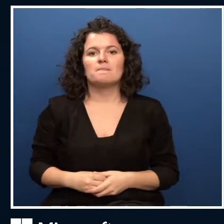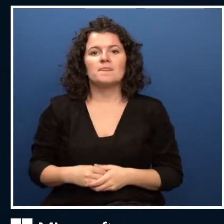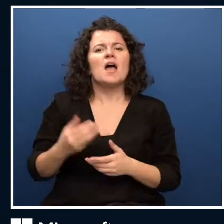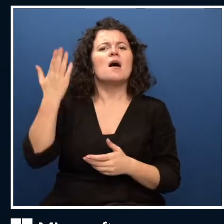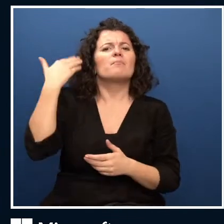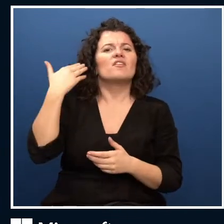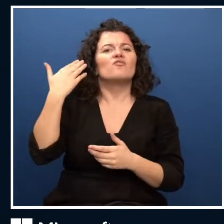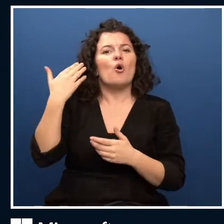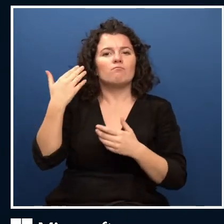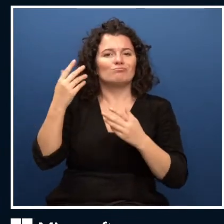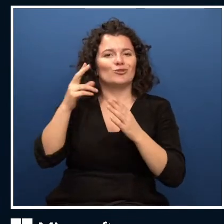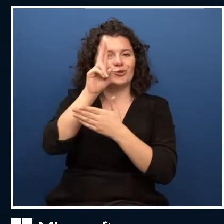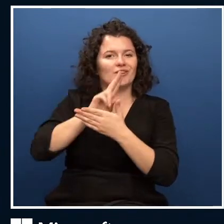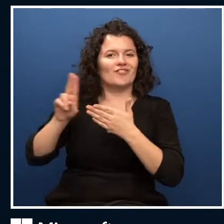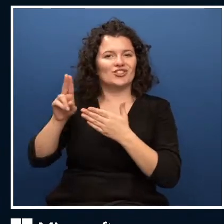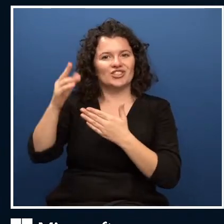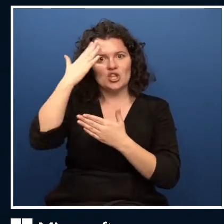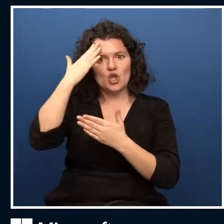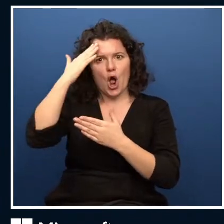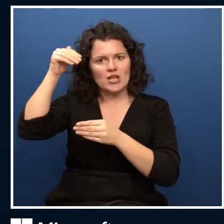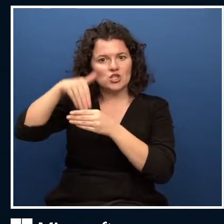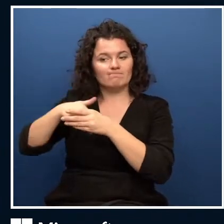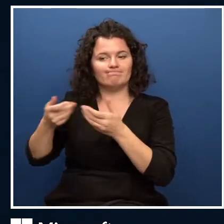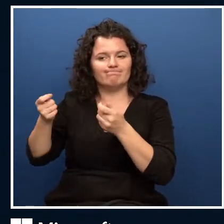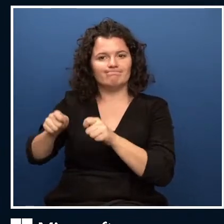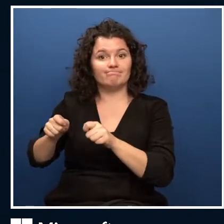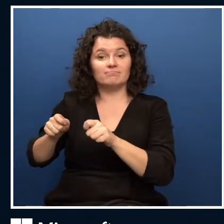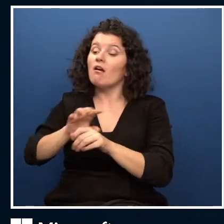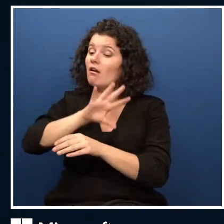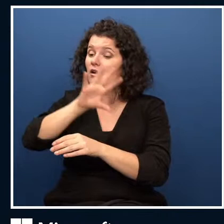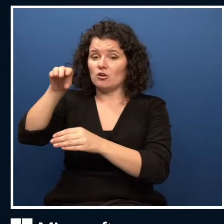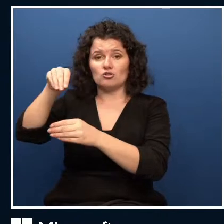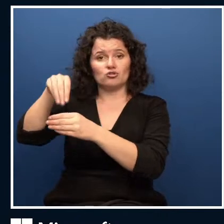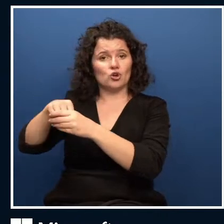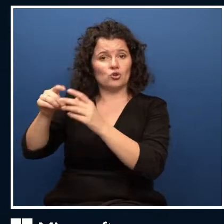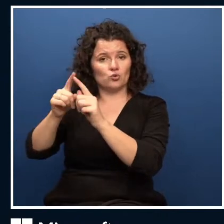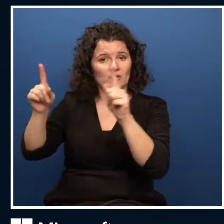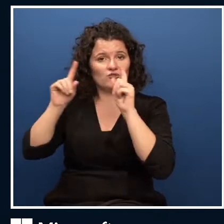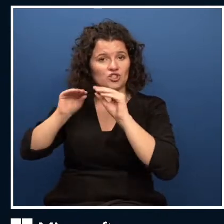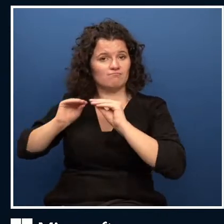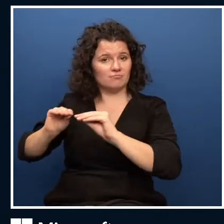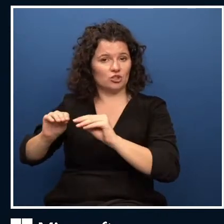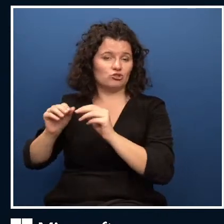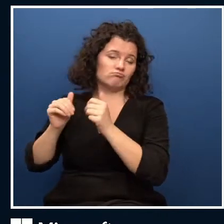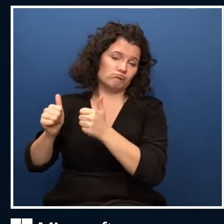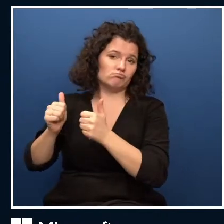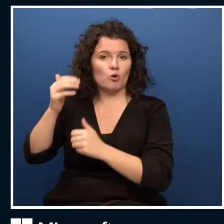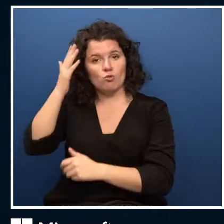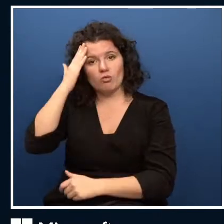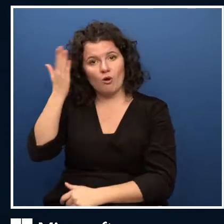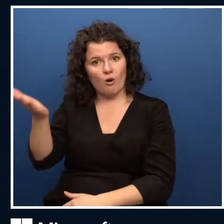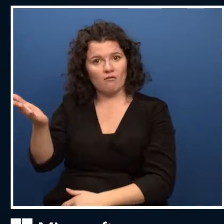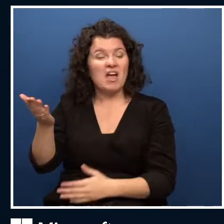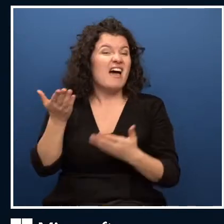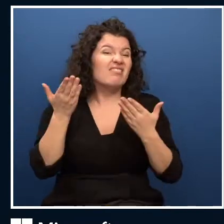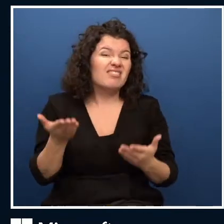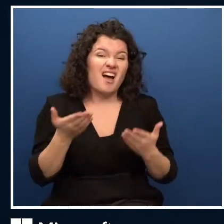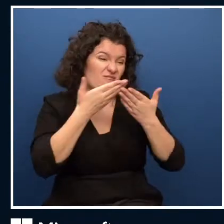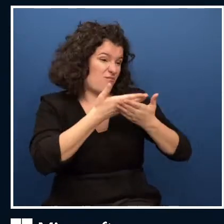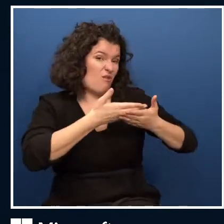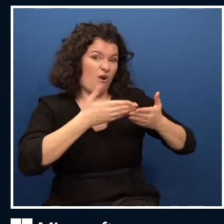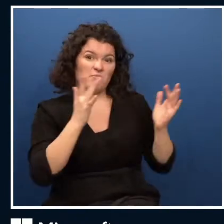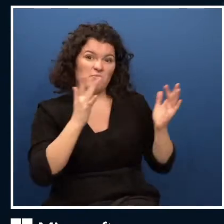anymore. And so I do think every single, 1 billion people on Earth could do the same thing that you're doing at